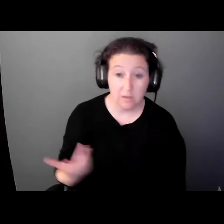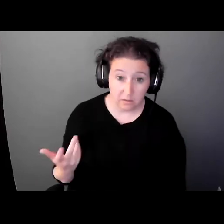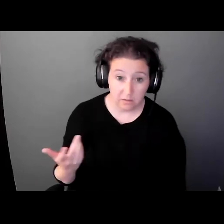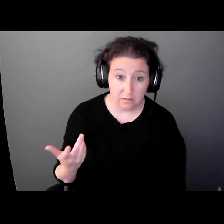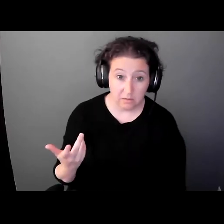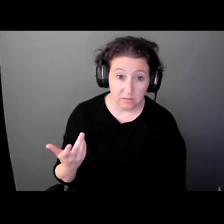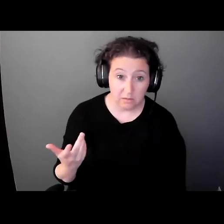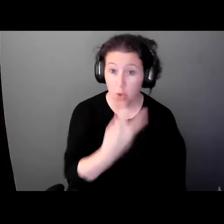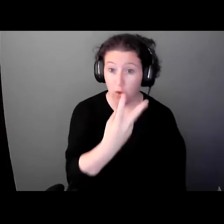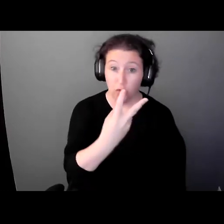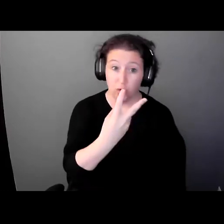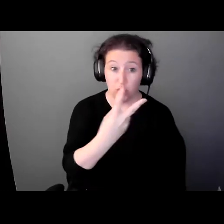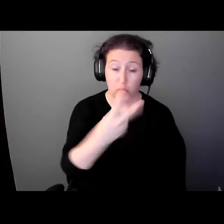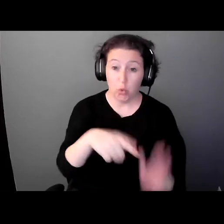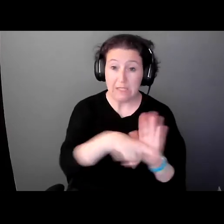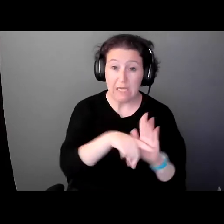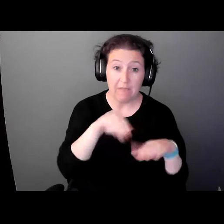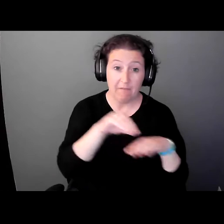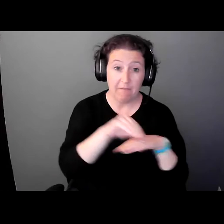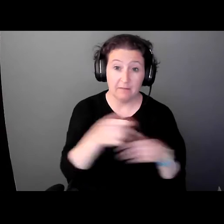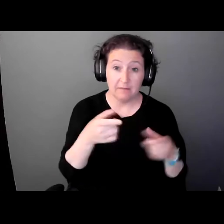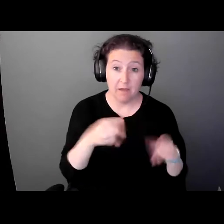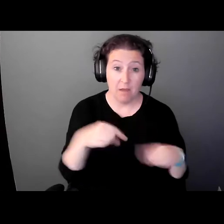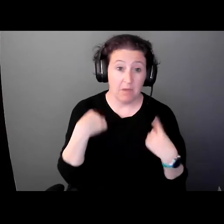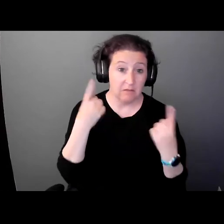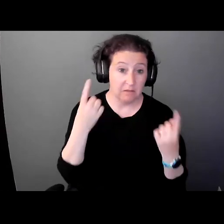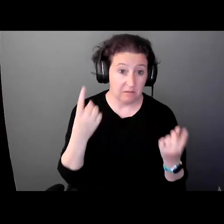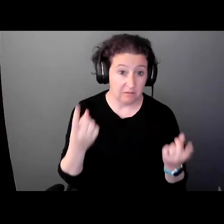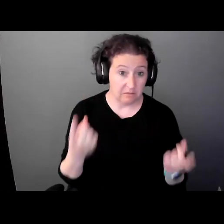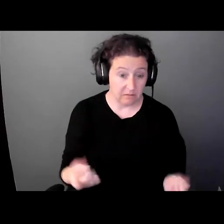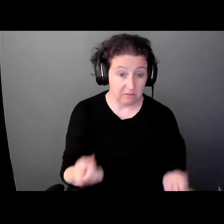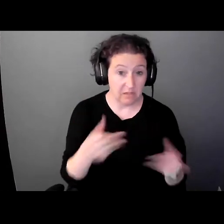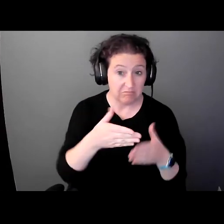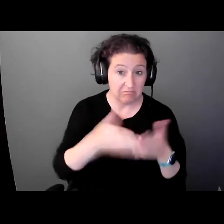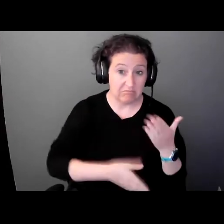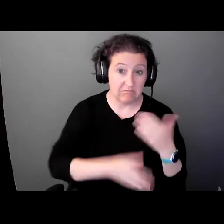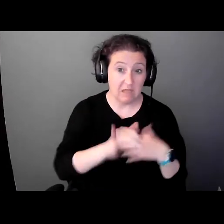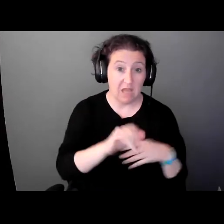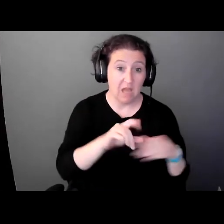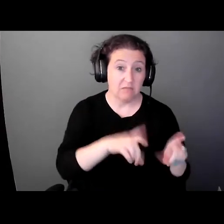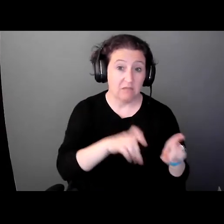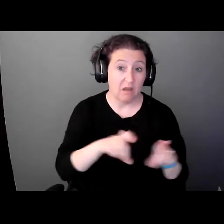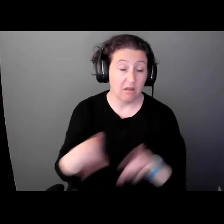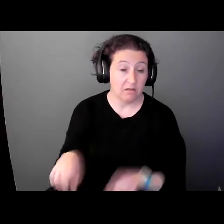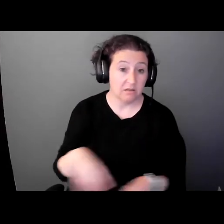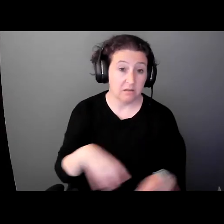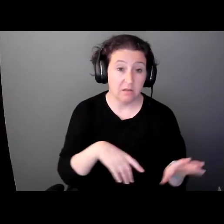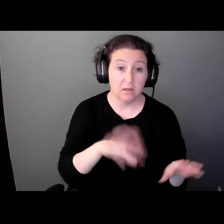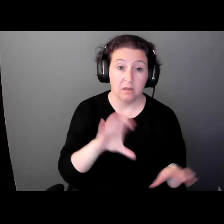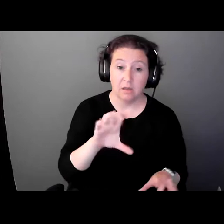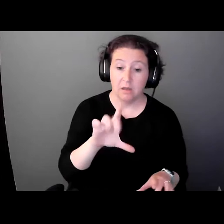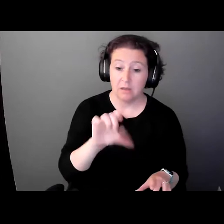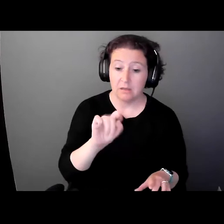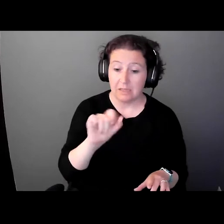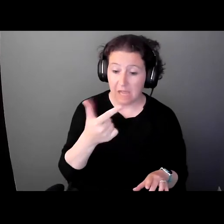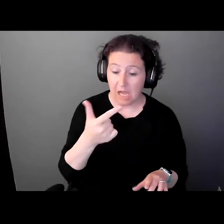adverse effects that have been described since completion of the phase 3 trials, the clotting